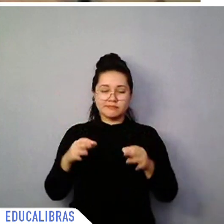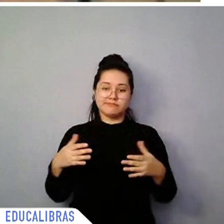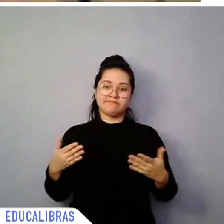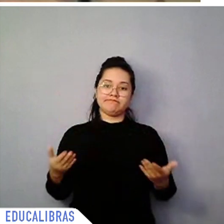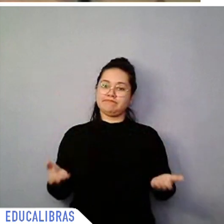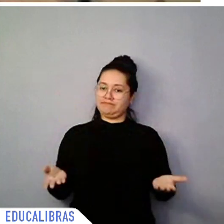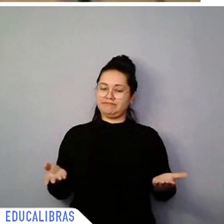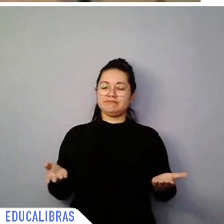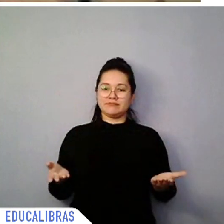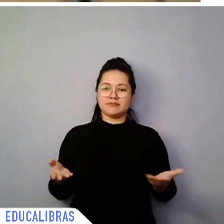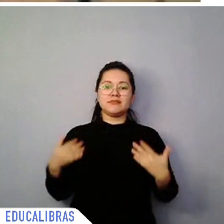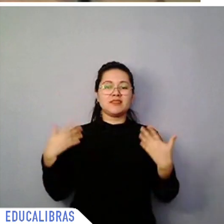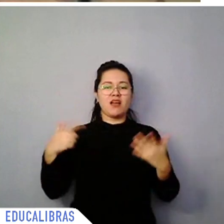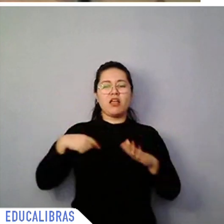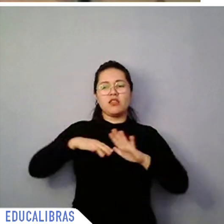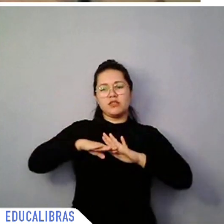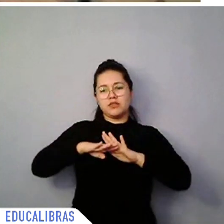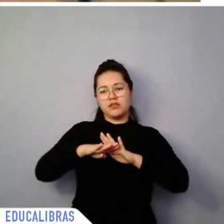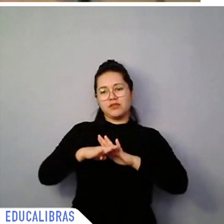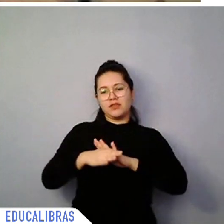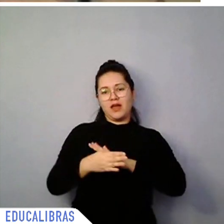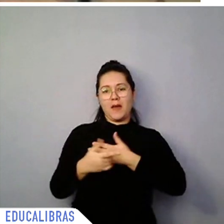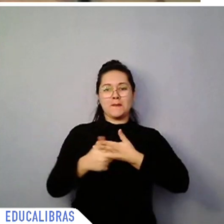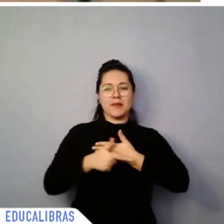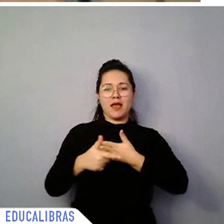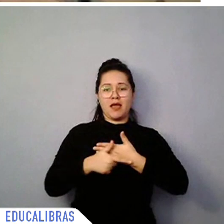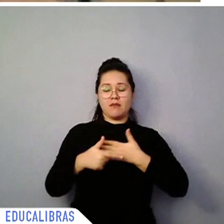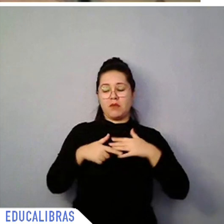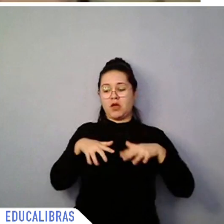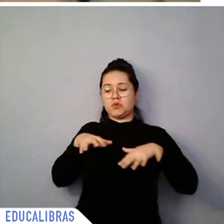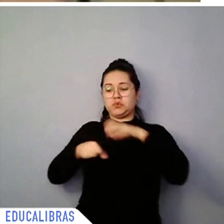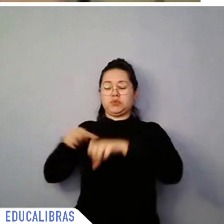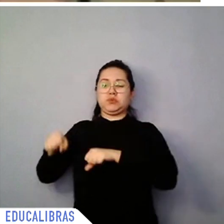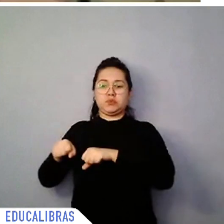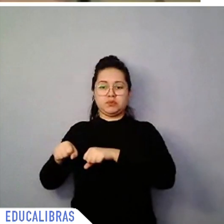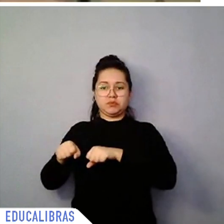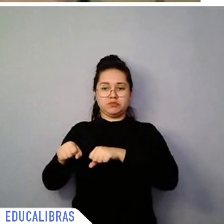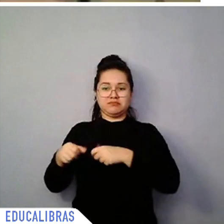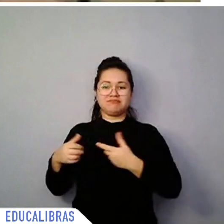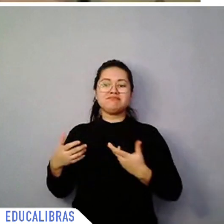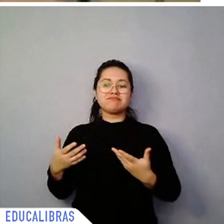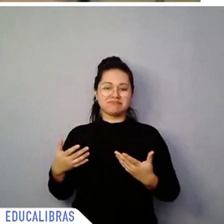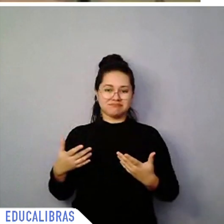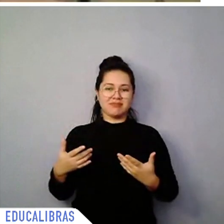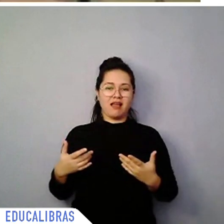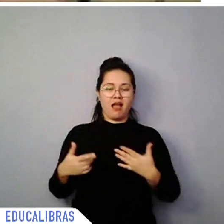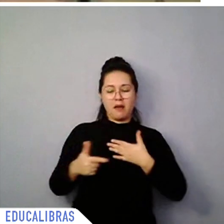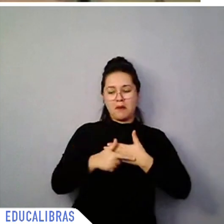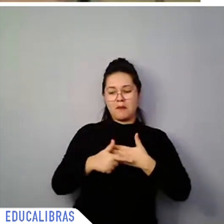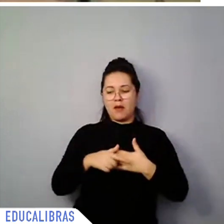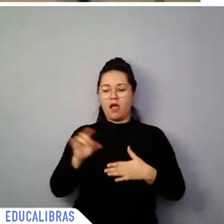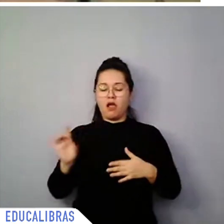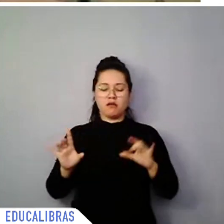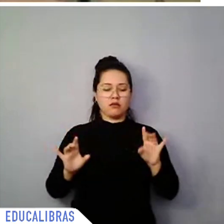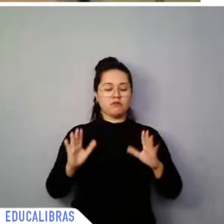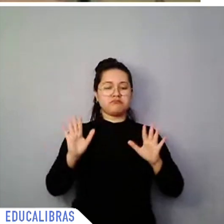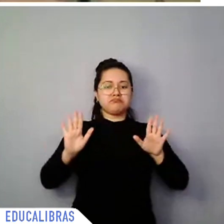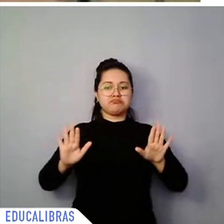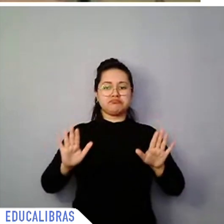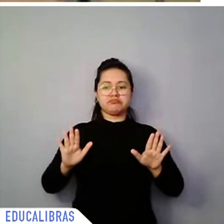the inequality. And I asked them, didn't you ever do anything? I think you got used to the roles